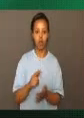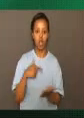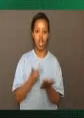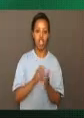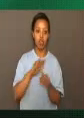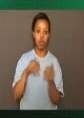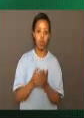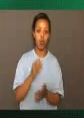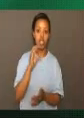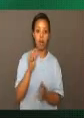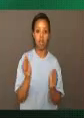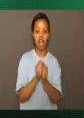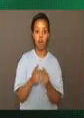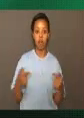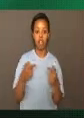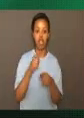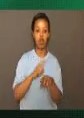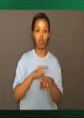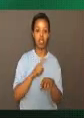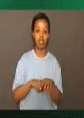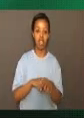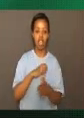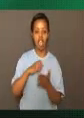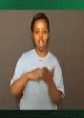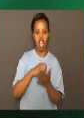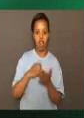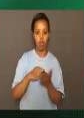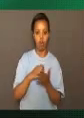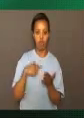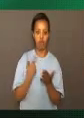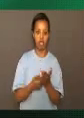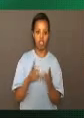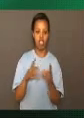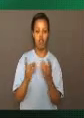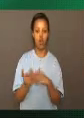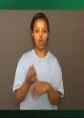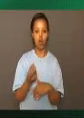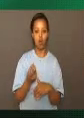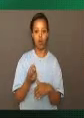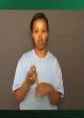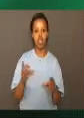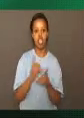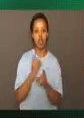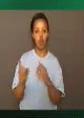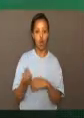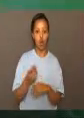with carbon, elements become part of an organic